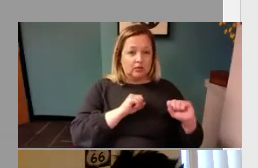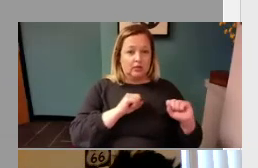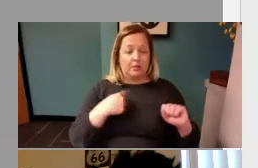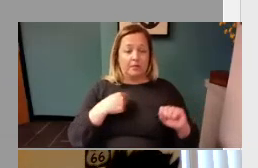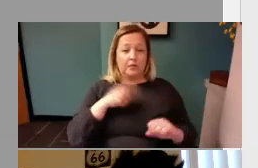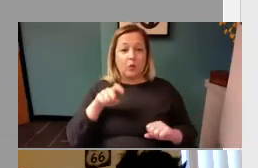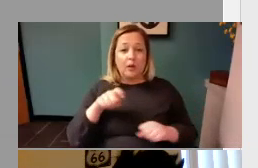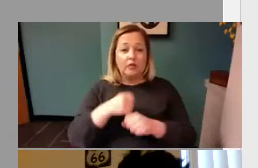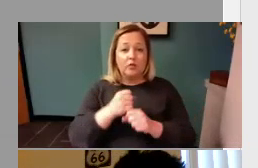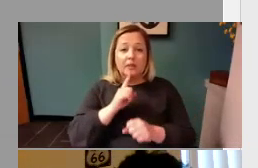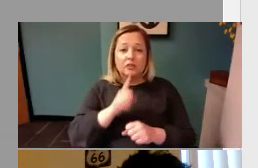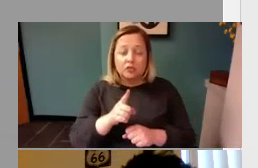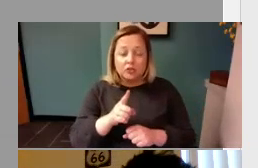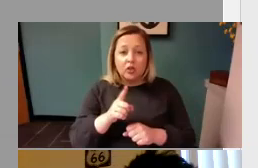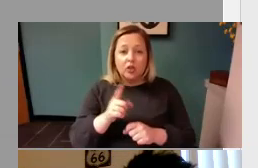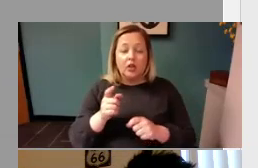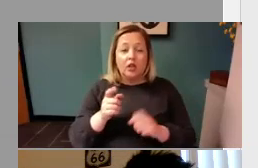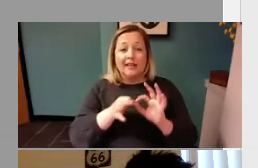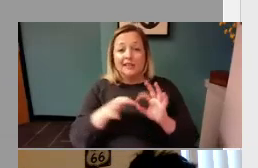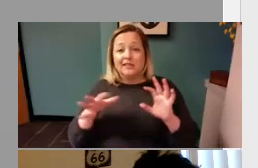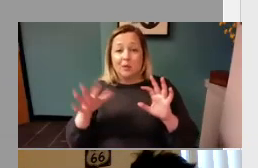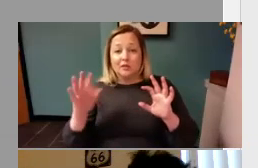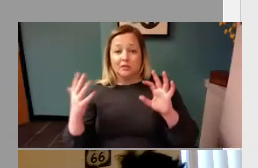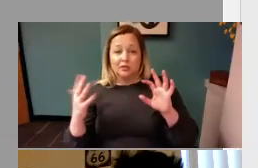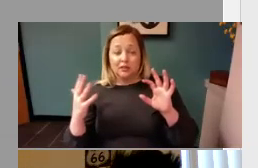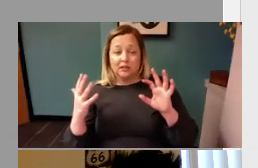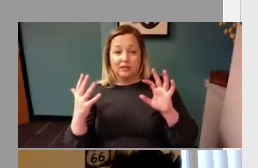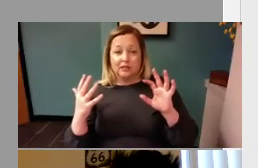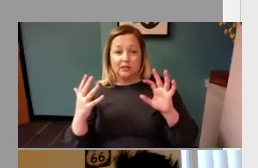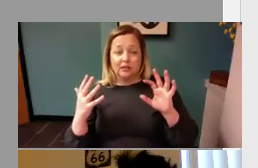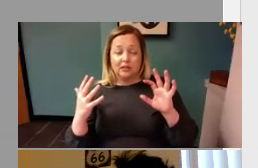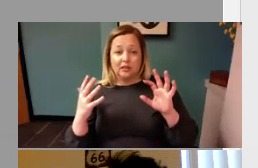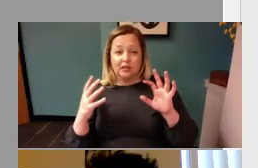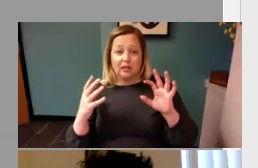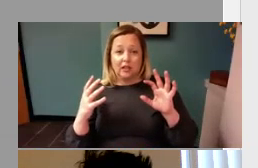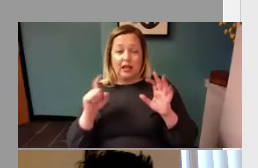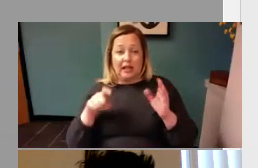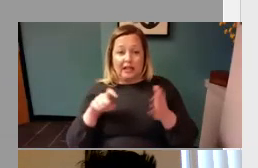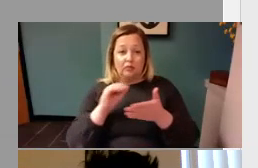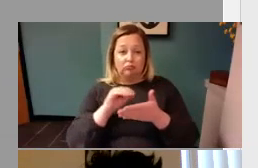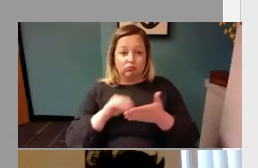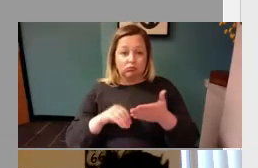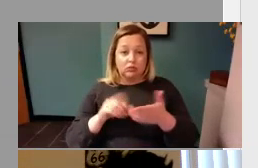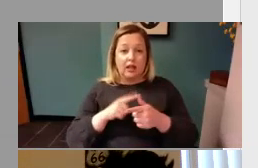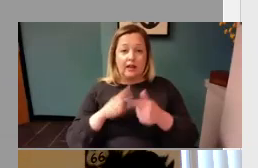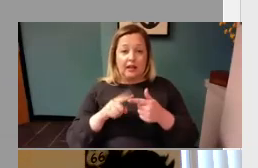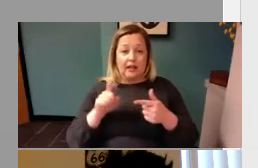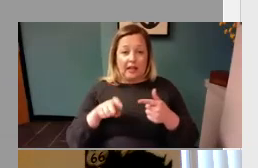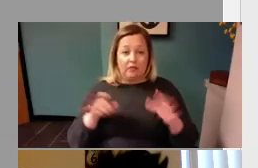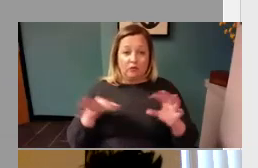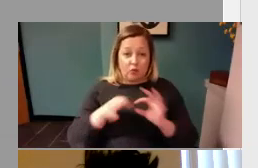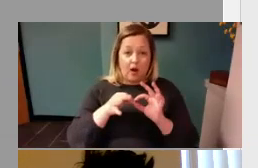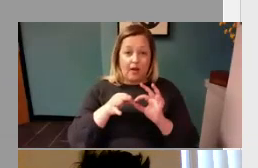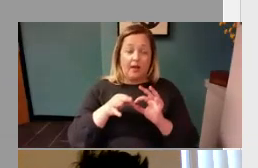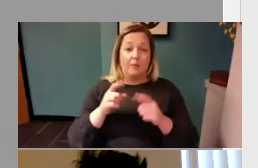disjoint trees are at any point in the algorithm, and then we need to join them, and then we need to find the root